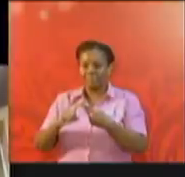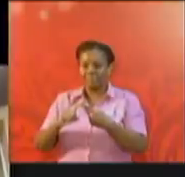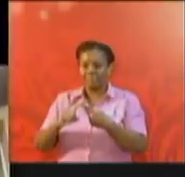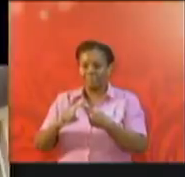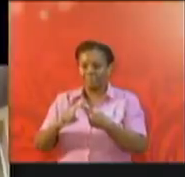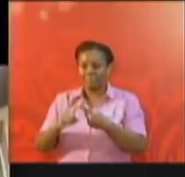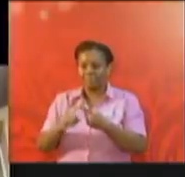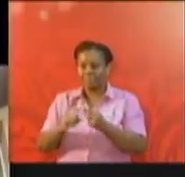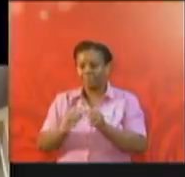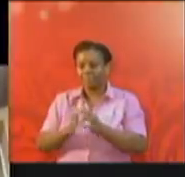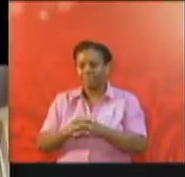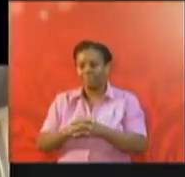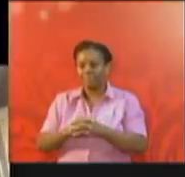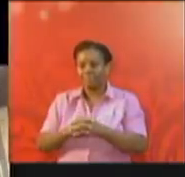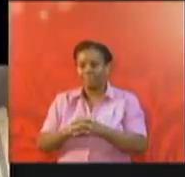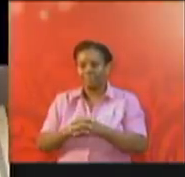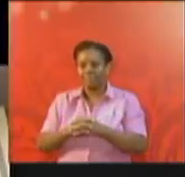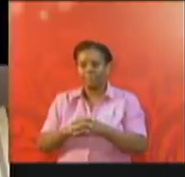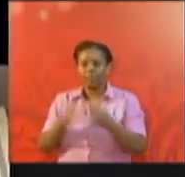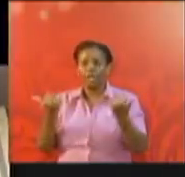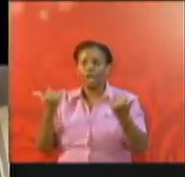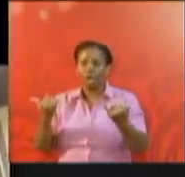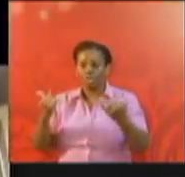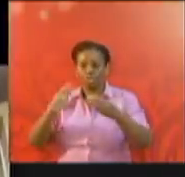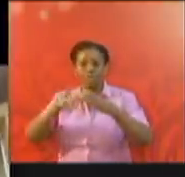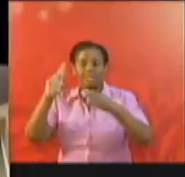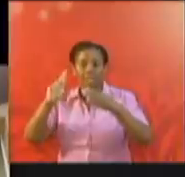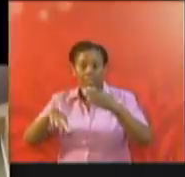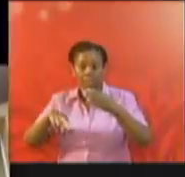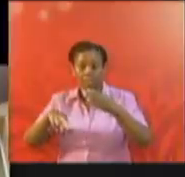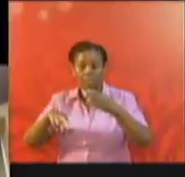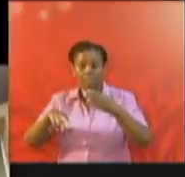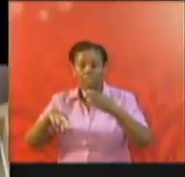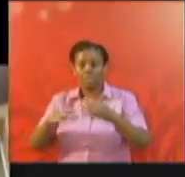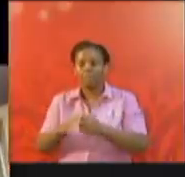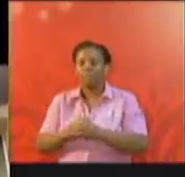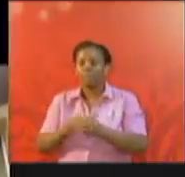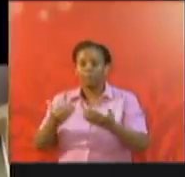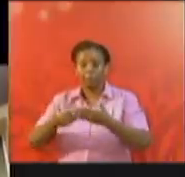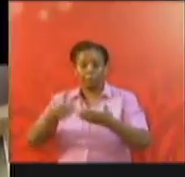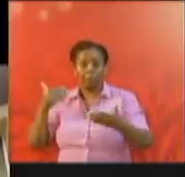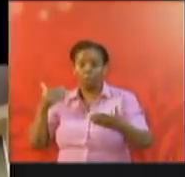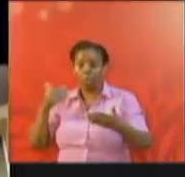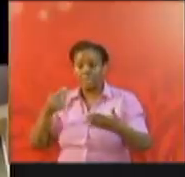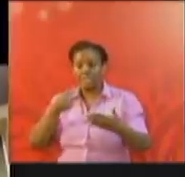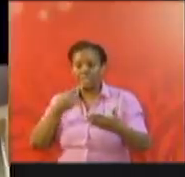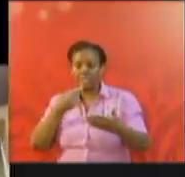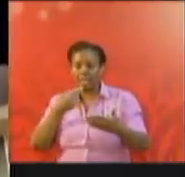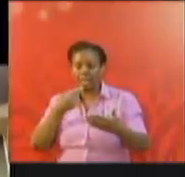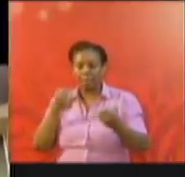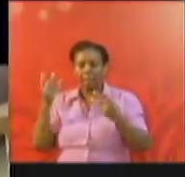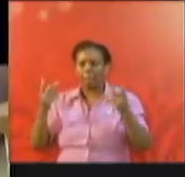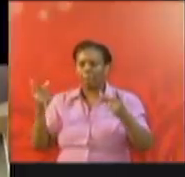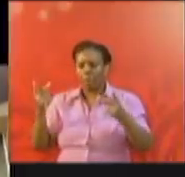within a 24-hour period. And leaning to that, I want to know how accurate can we now be with the rate